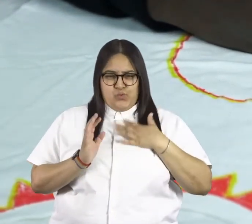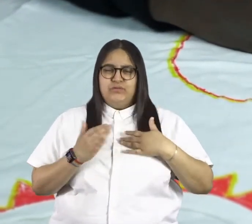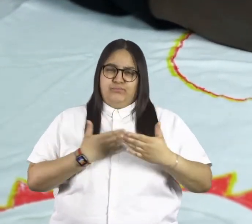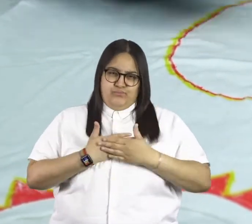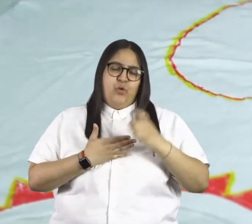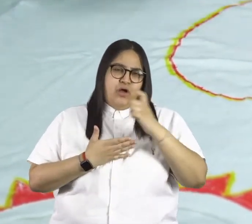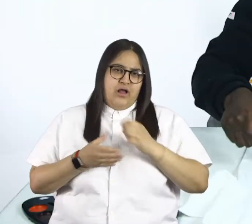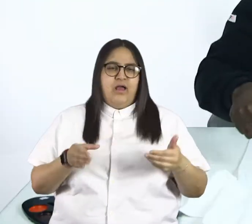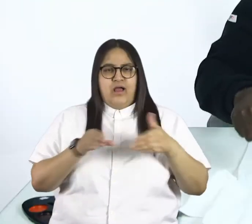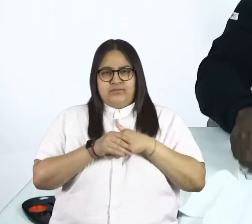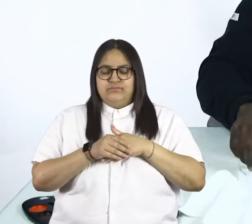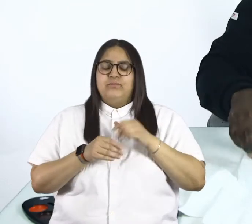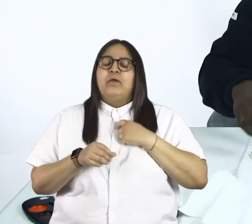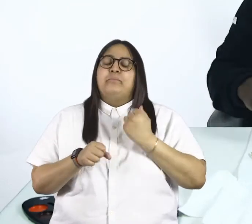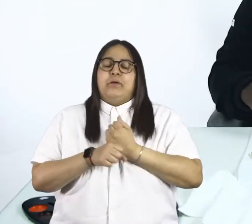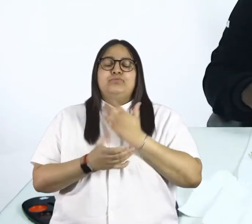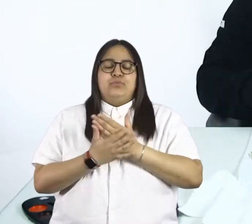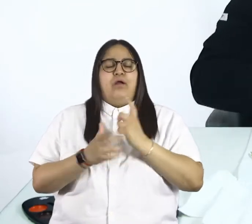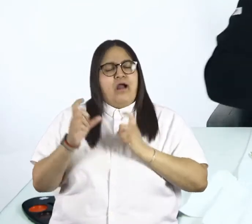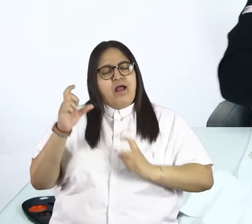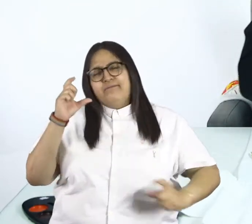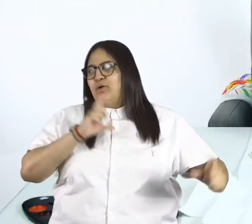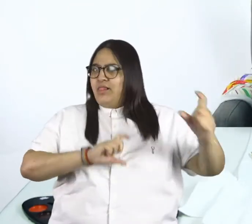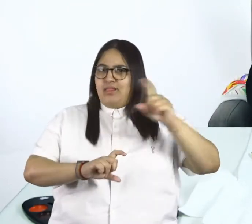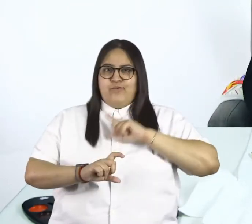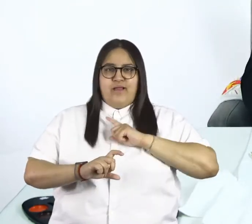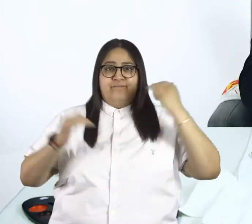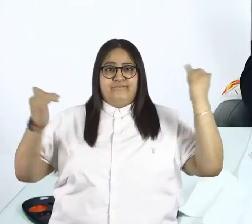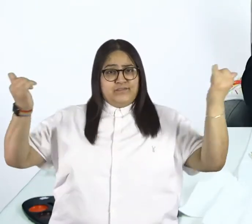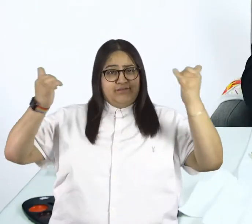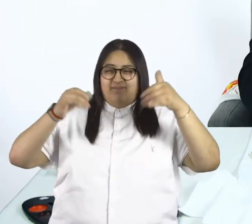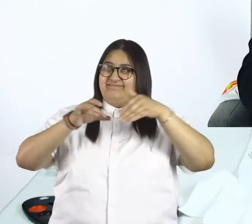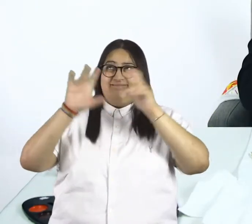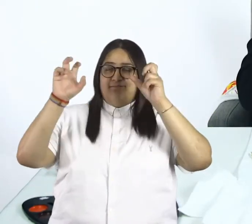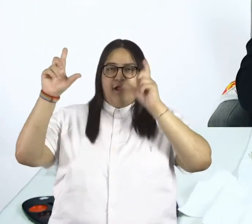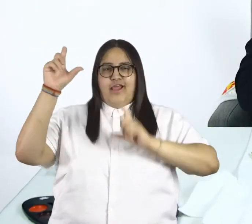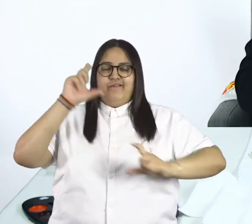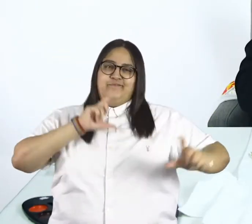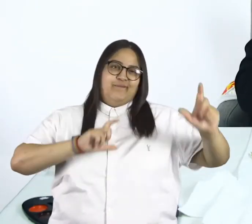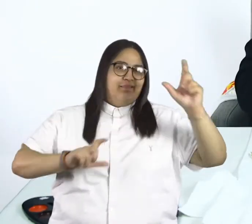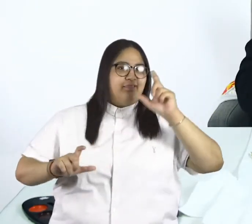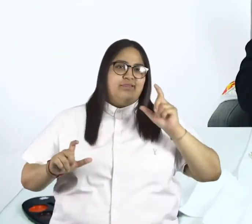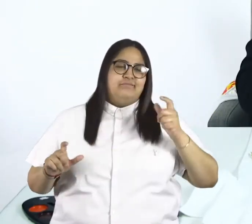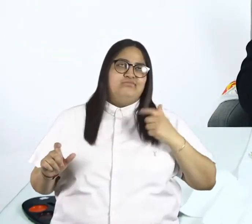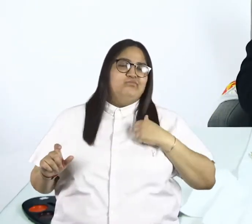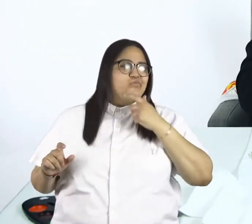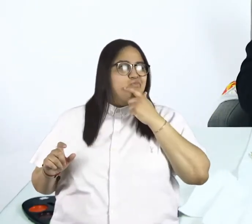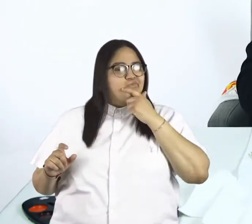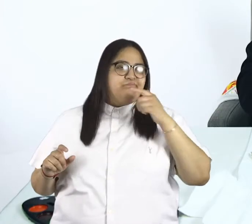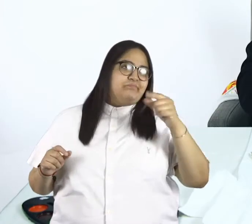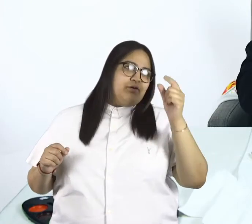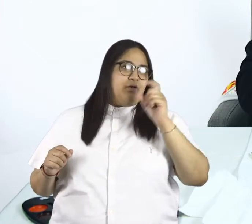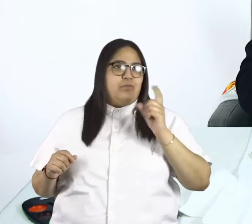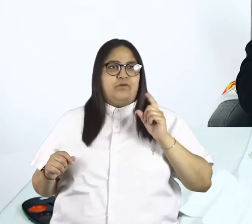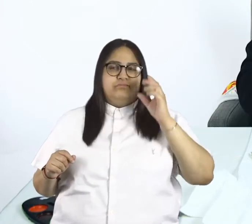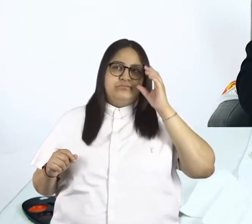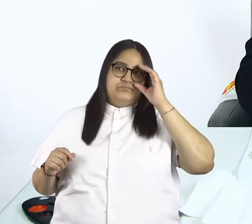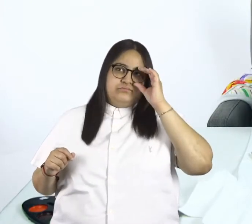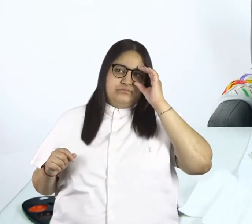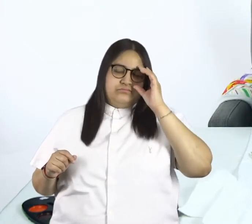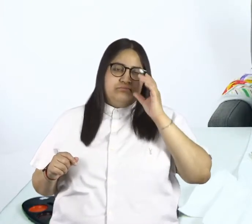When you think about going to a festival, it's all about colors. So what other color are we going to use? We're going